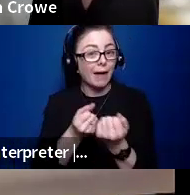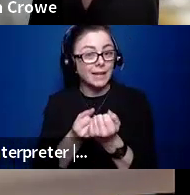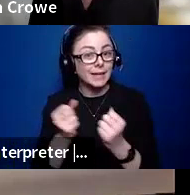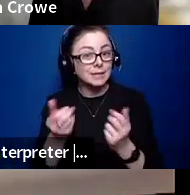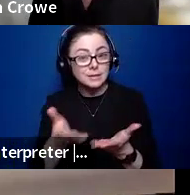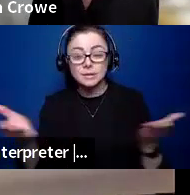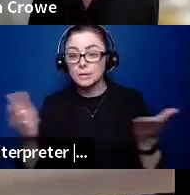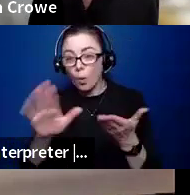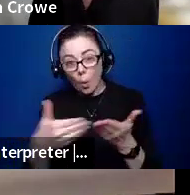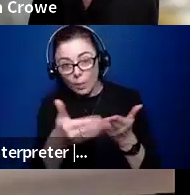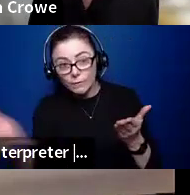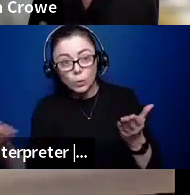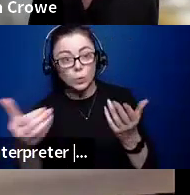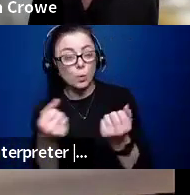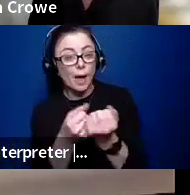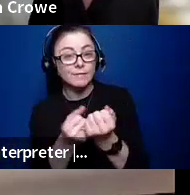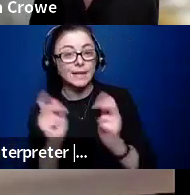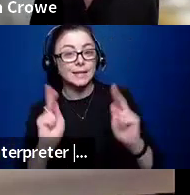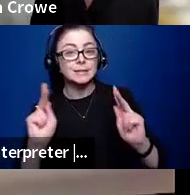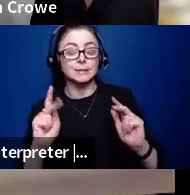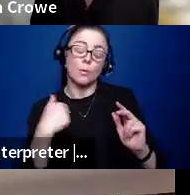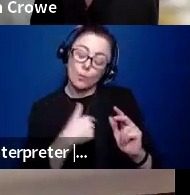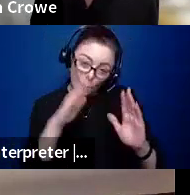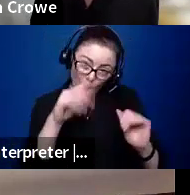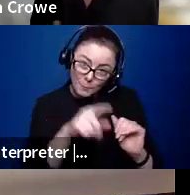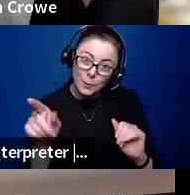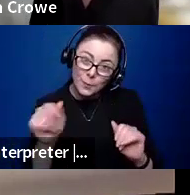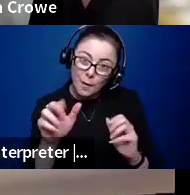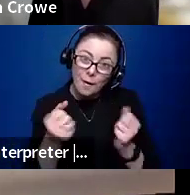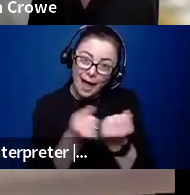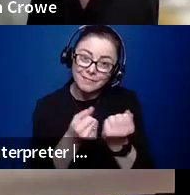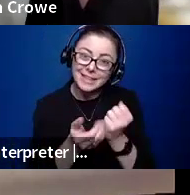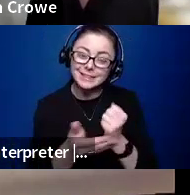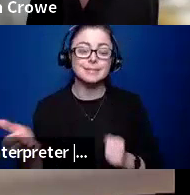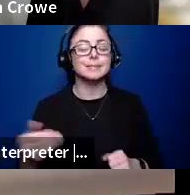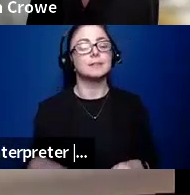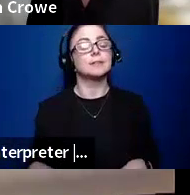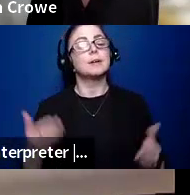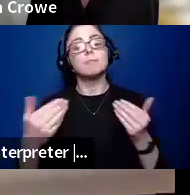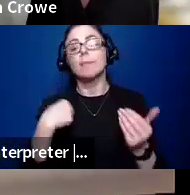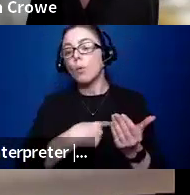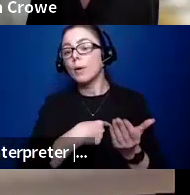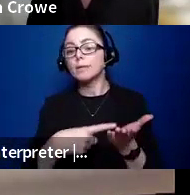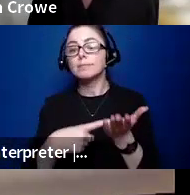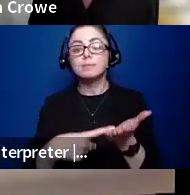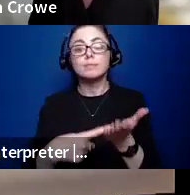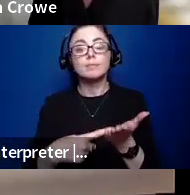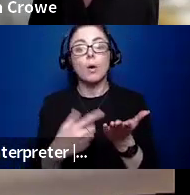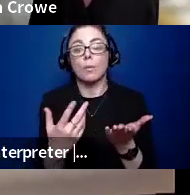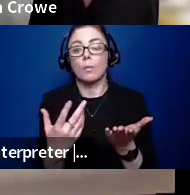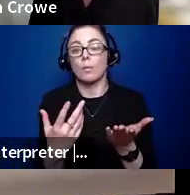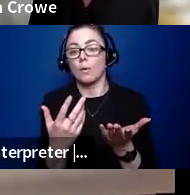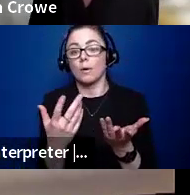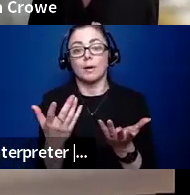all of you as advocates, or as we hope you are advocates. Maybe talk about things that you could be talking